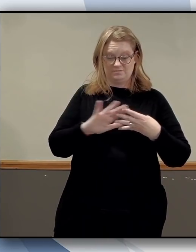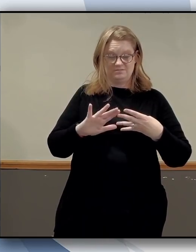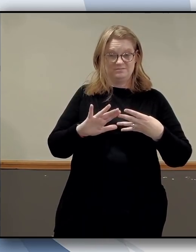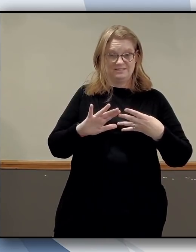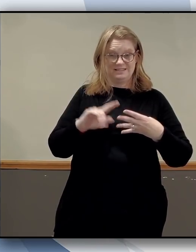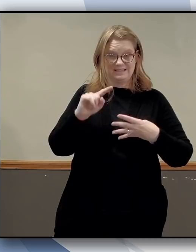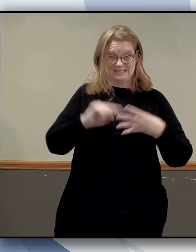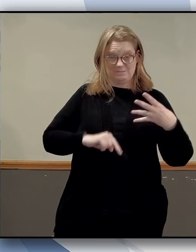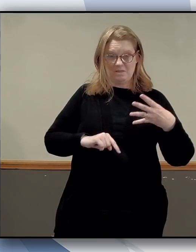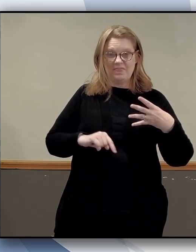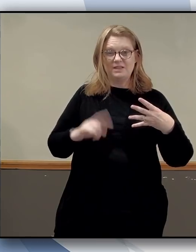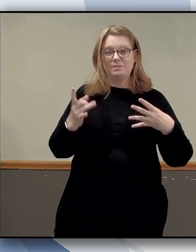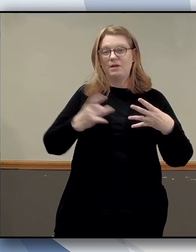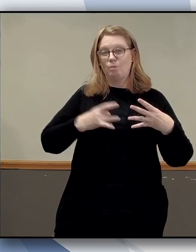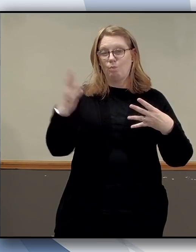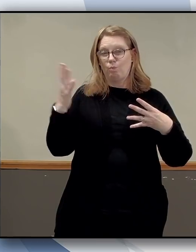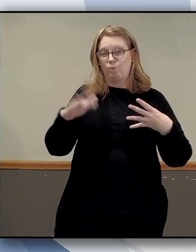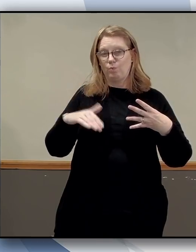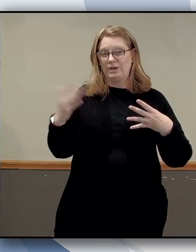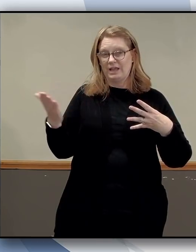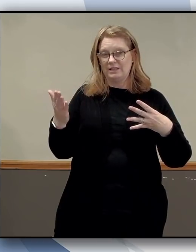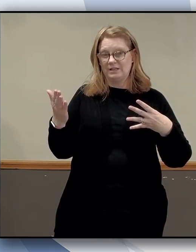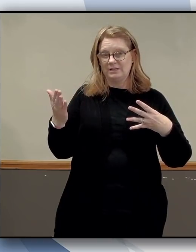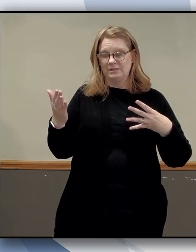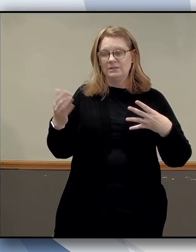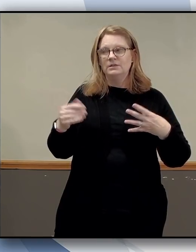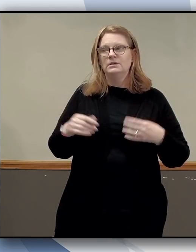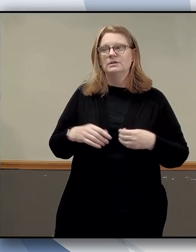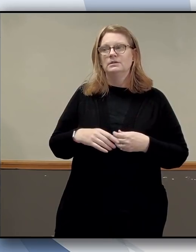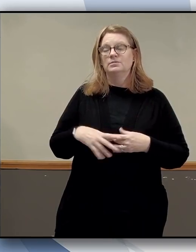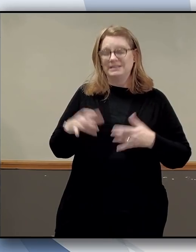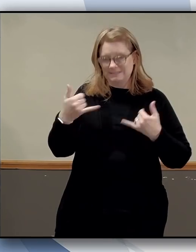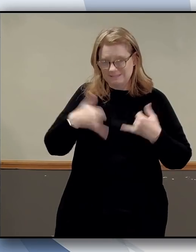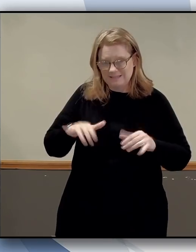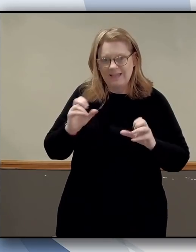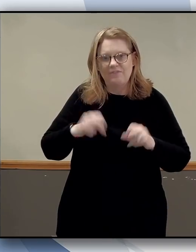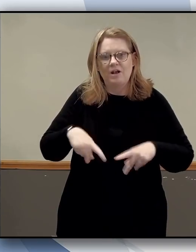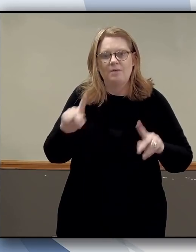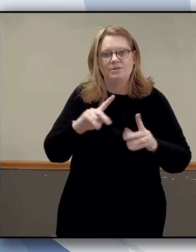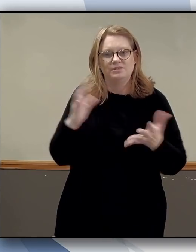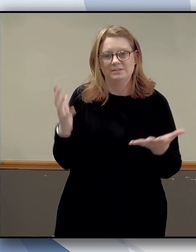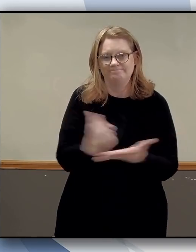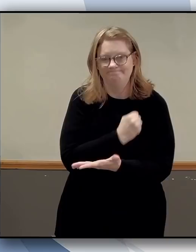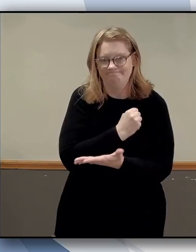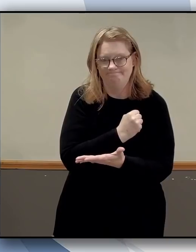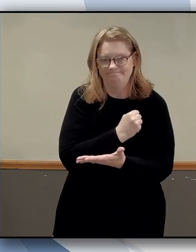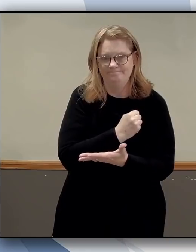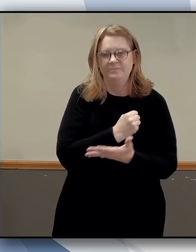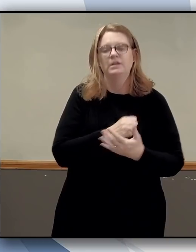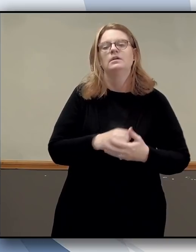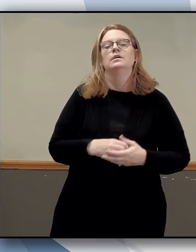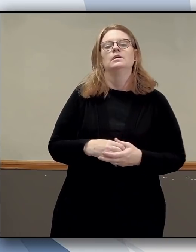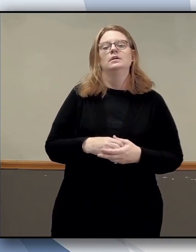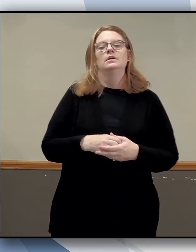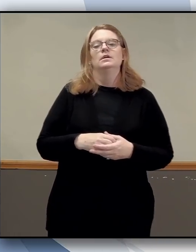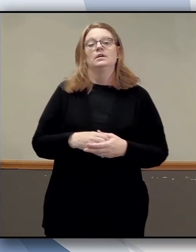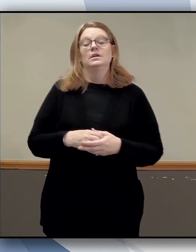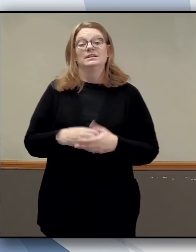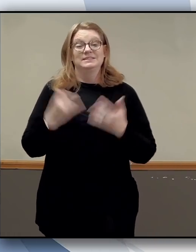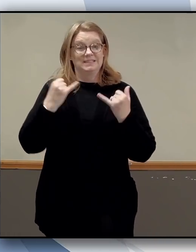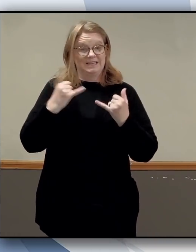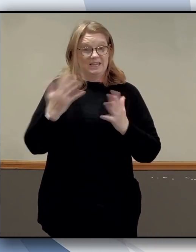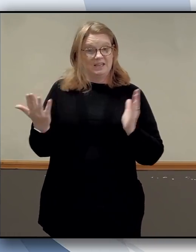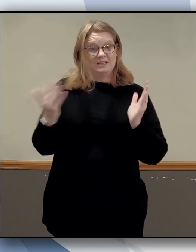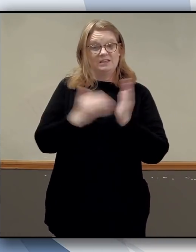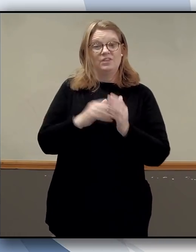North Dakota, we still have an opportunity to act if we act now. We reported another 8 deaths